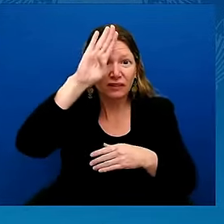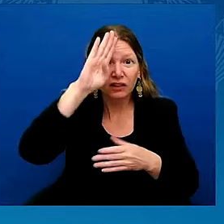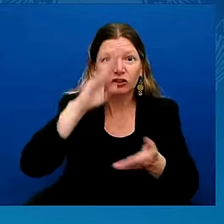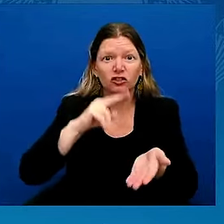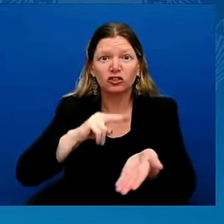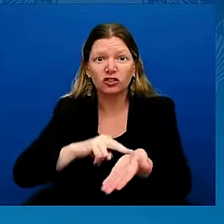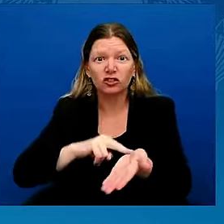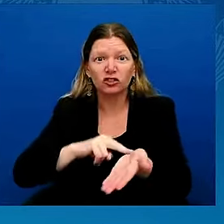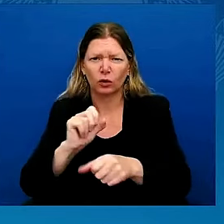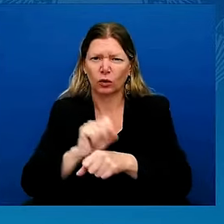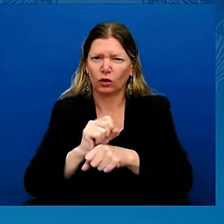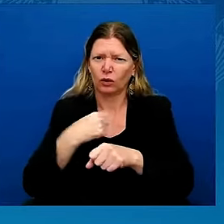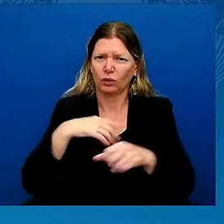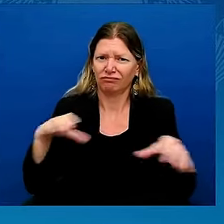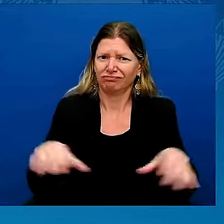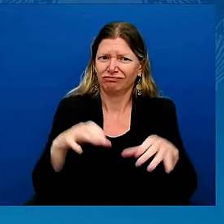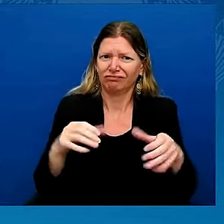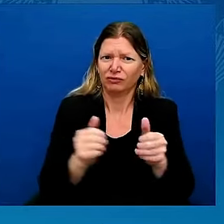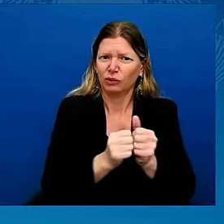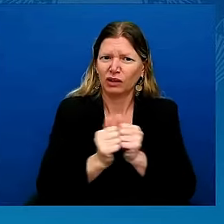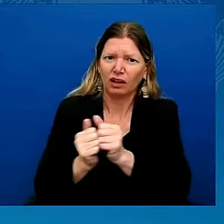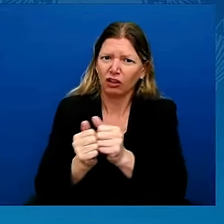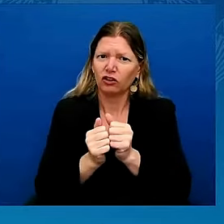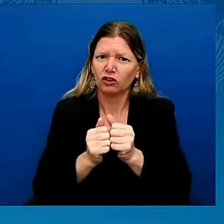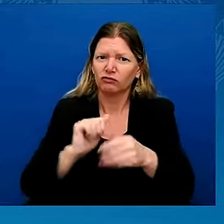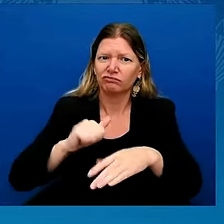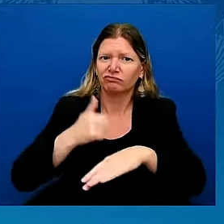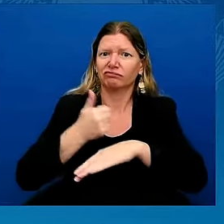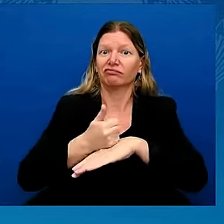the National Museum of the American Latino. And